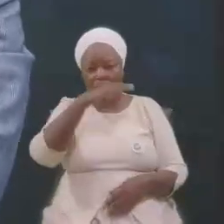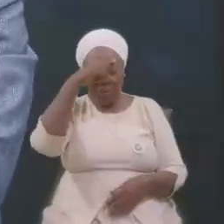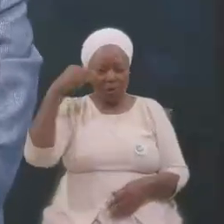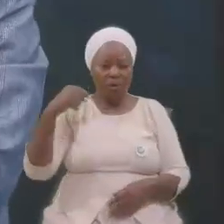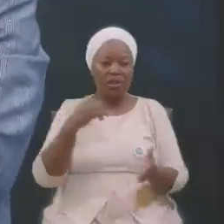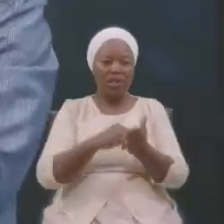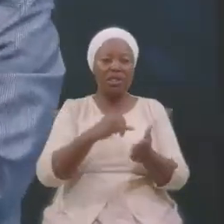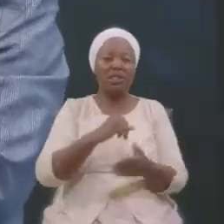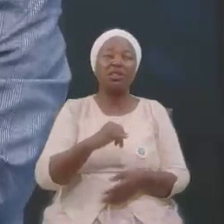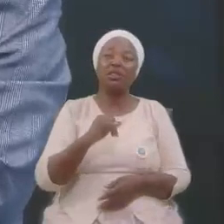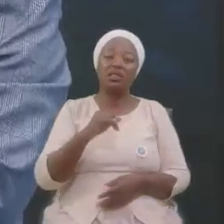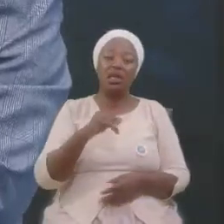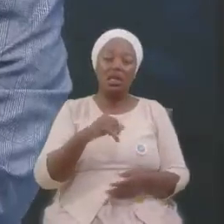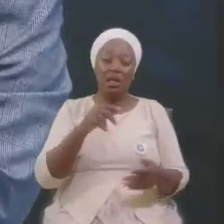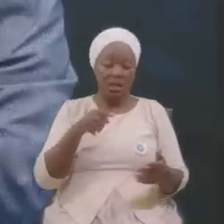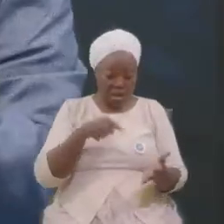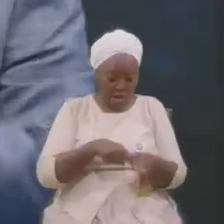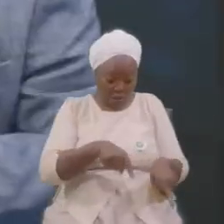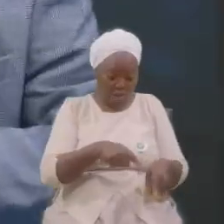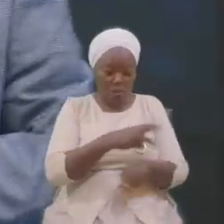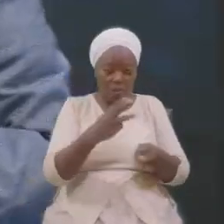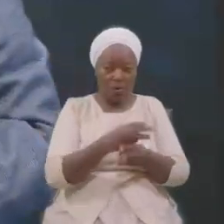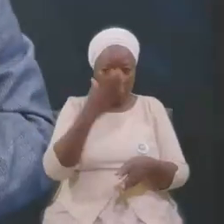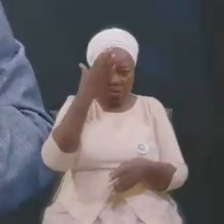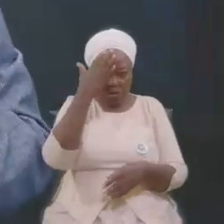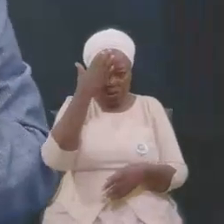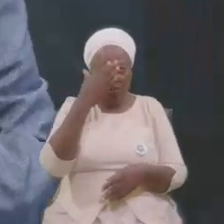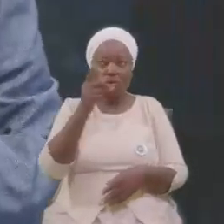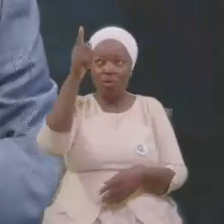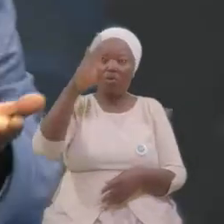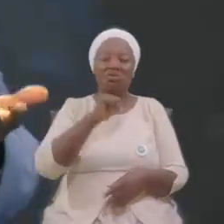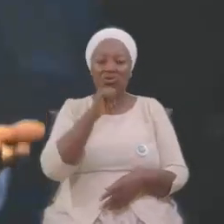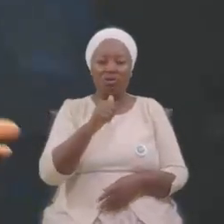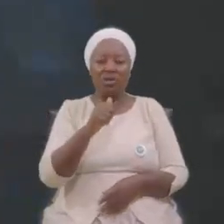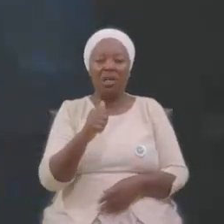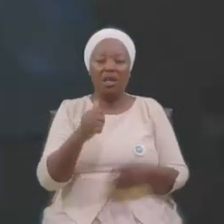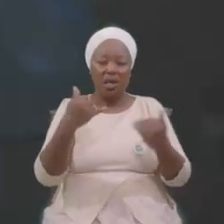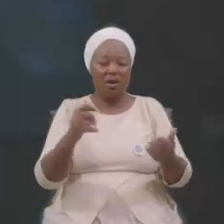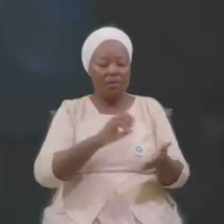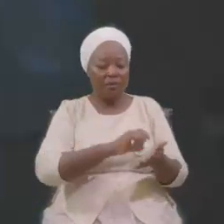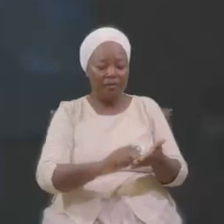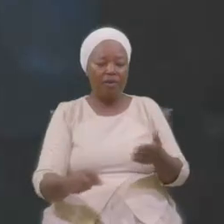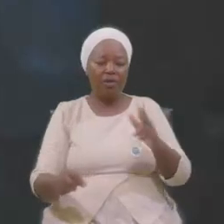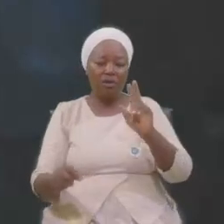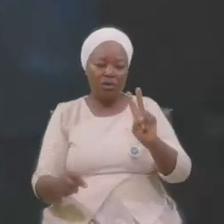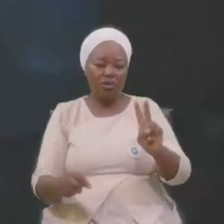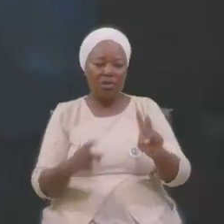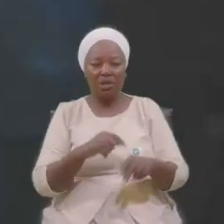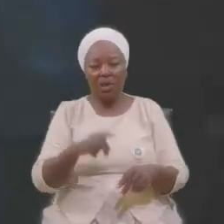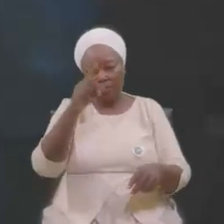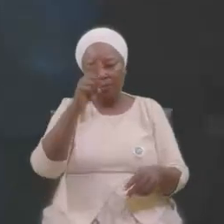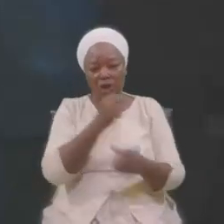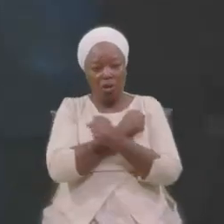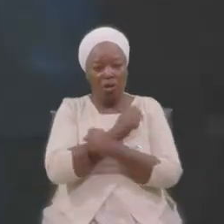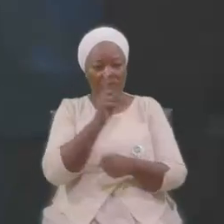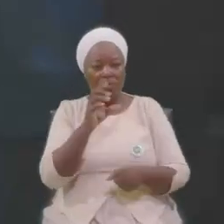it knew him not. Verse 2. In verse 2, it says, beloved, now are